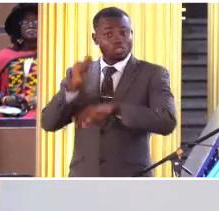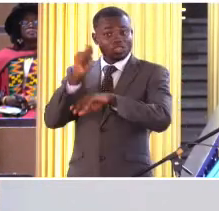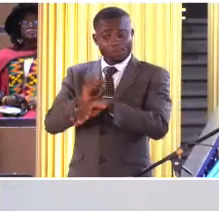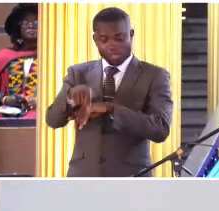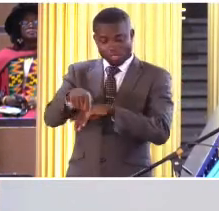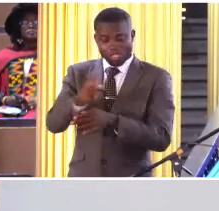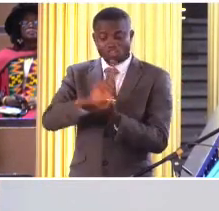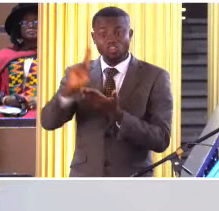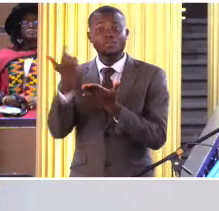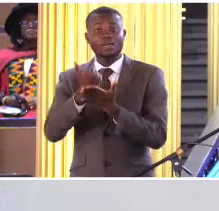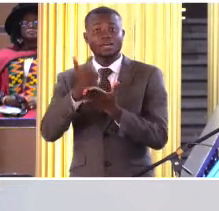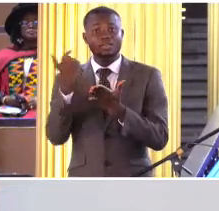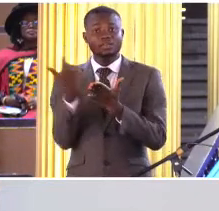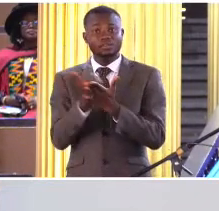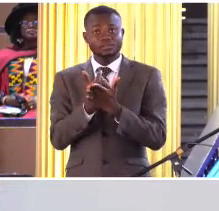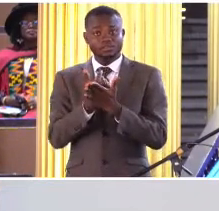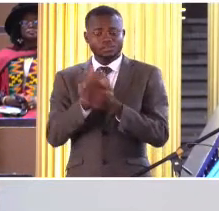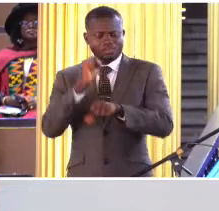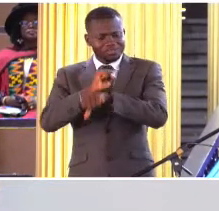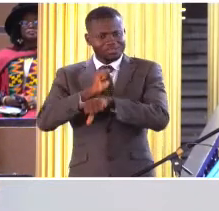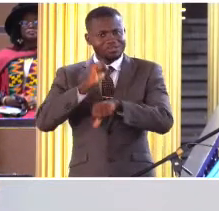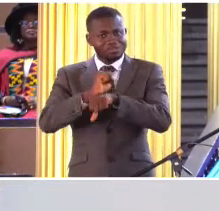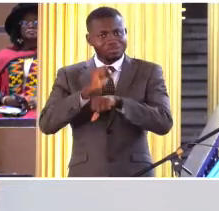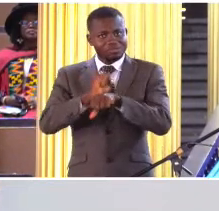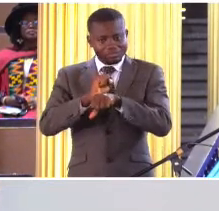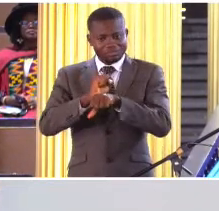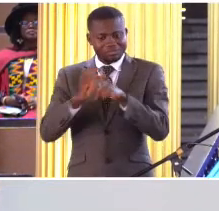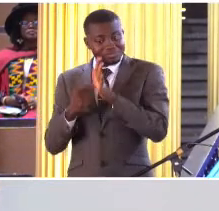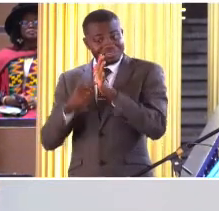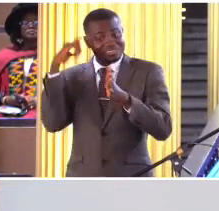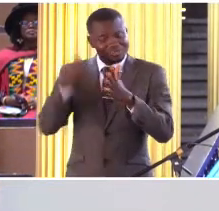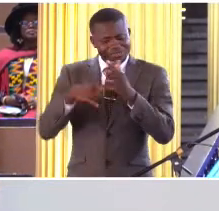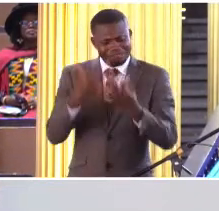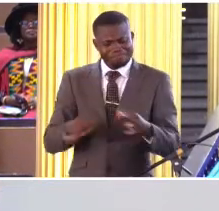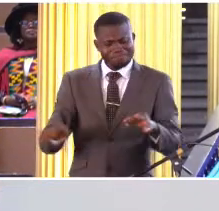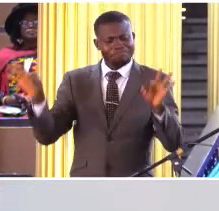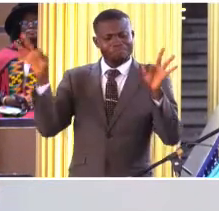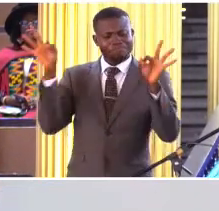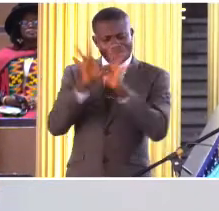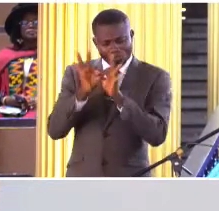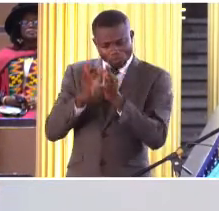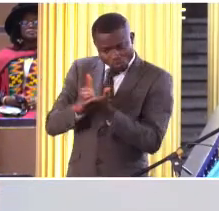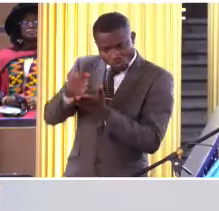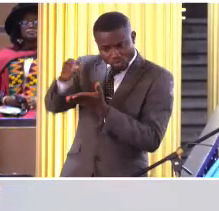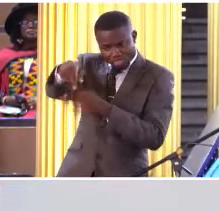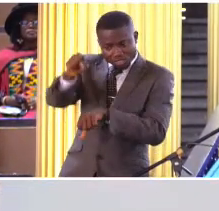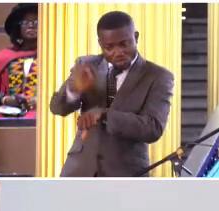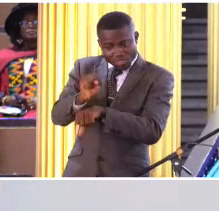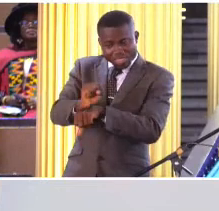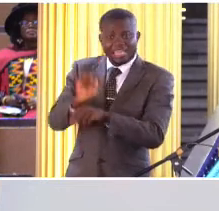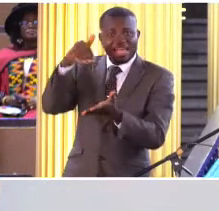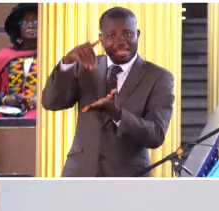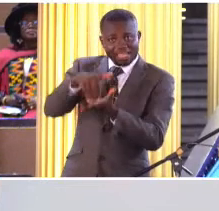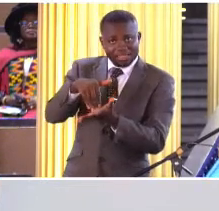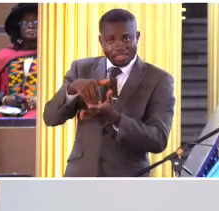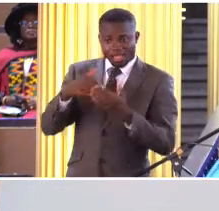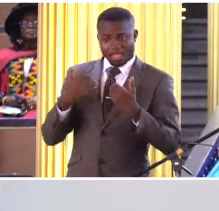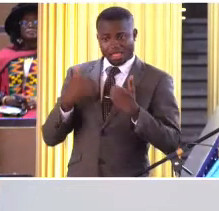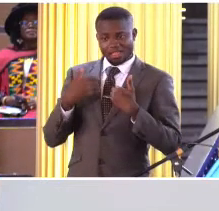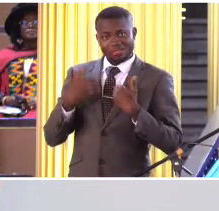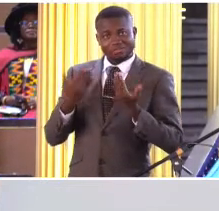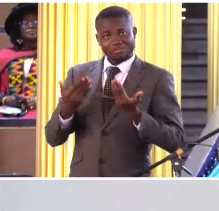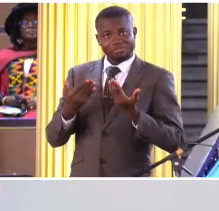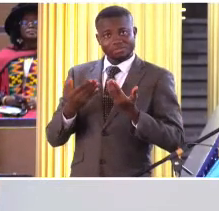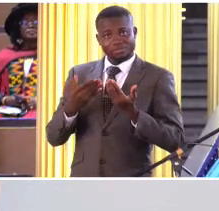of Ghana, his work has set a pioneering benchmark in the discipline. He is a hands-on